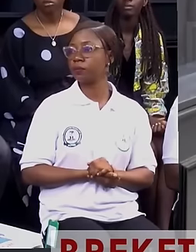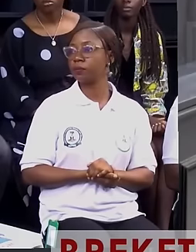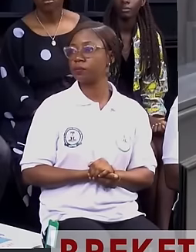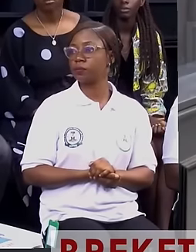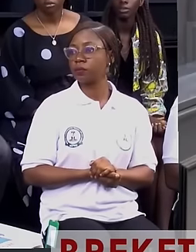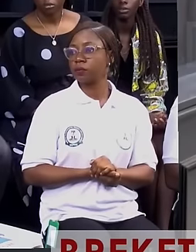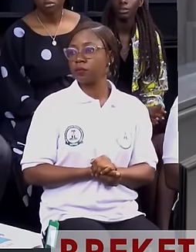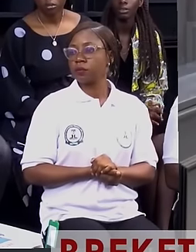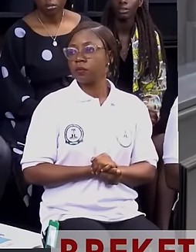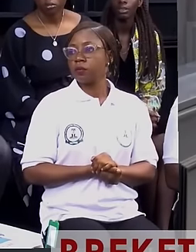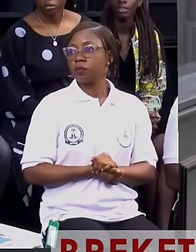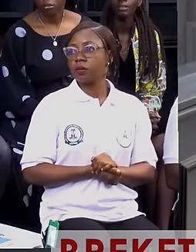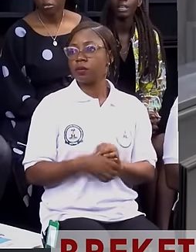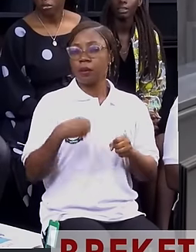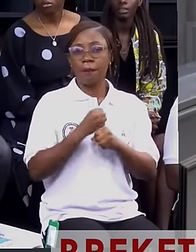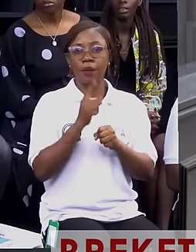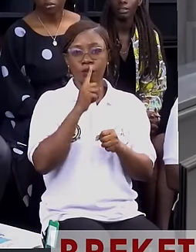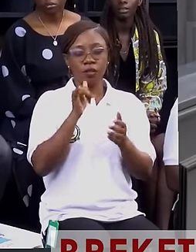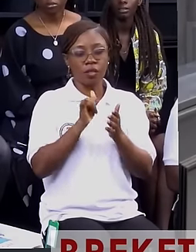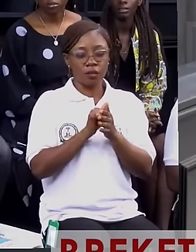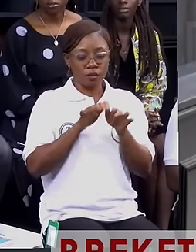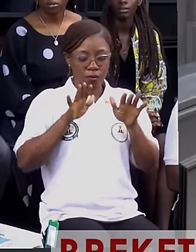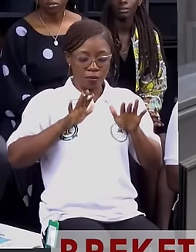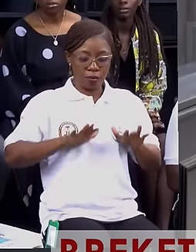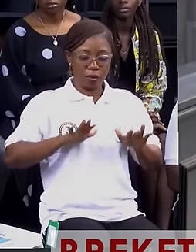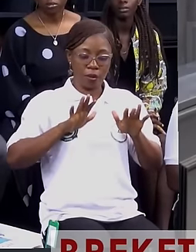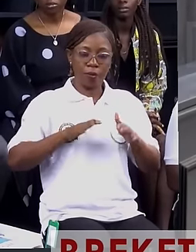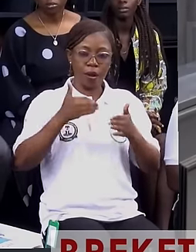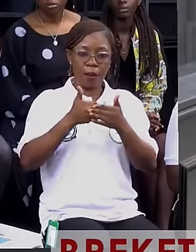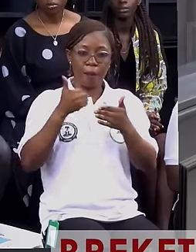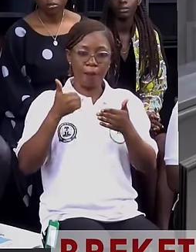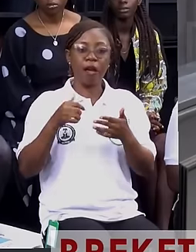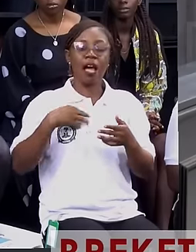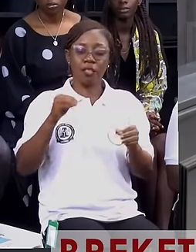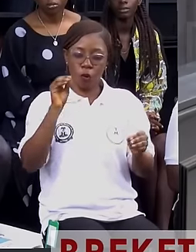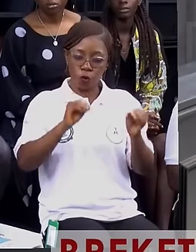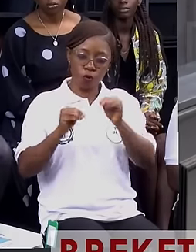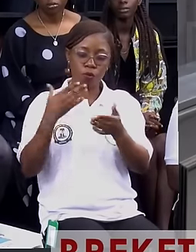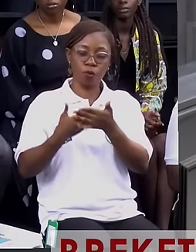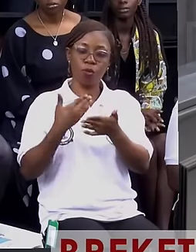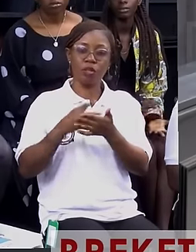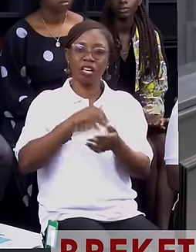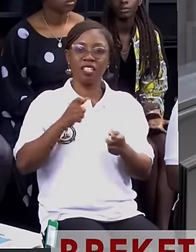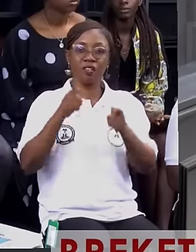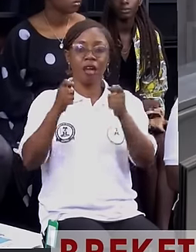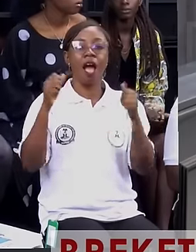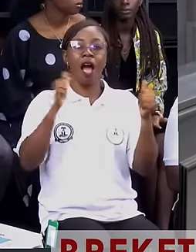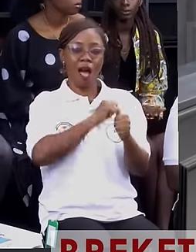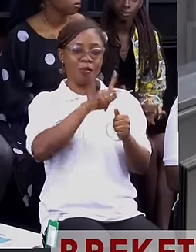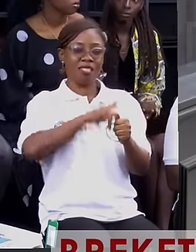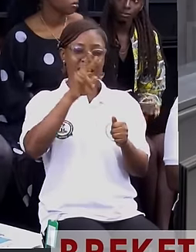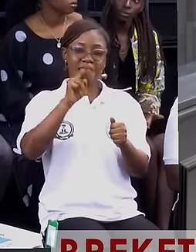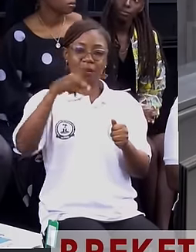say they stabilized before, and they contribute money giver. Let's appreciate NNPC